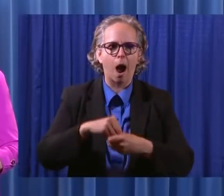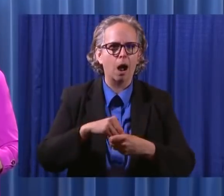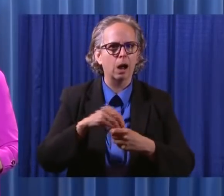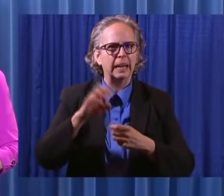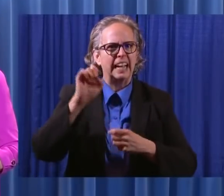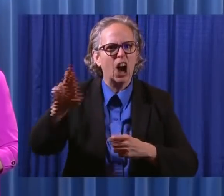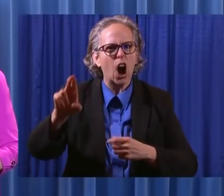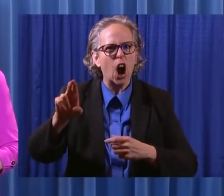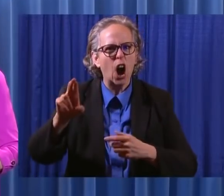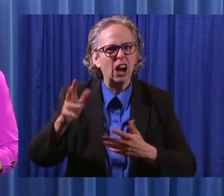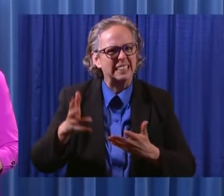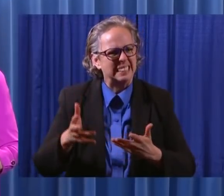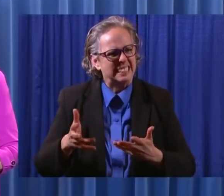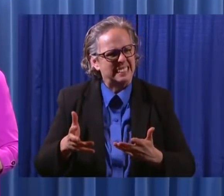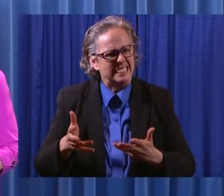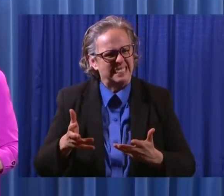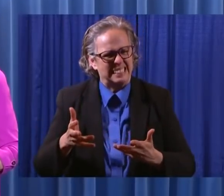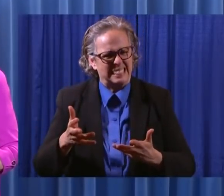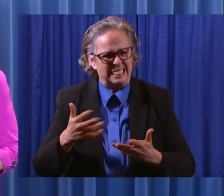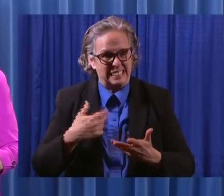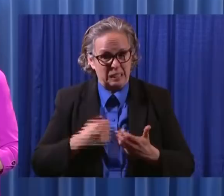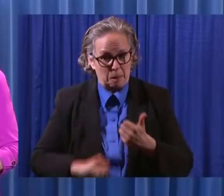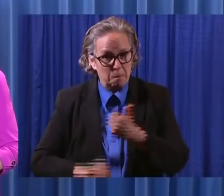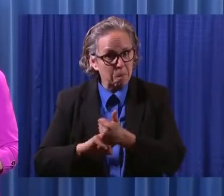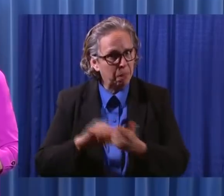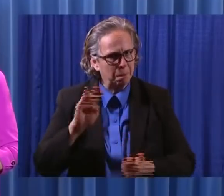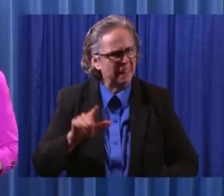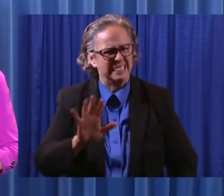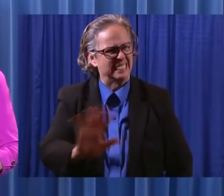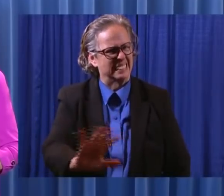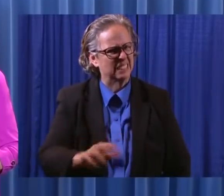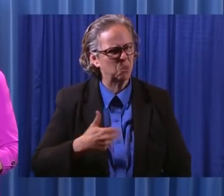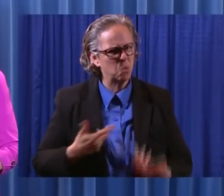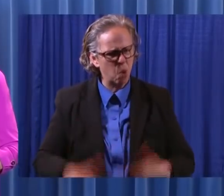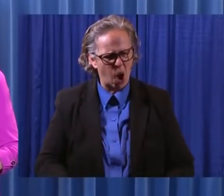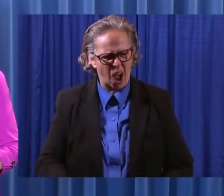favor of this bill, and that shouldn't shock anybody who